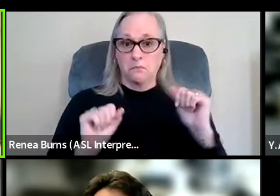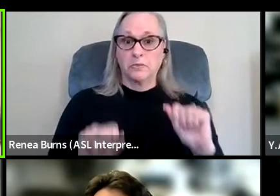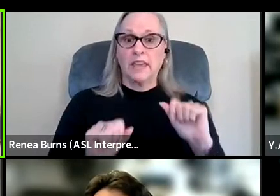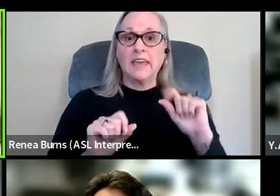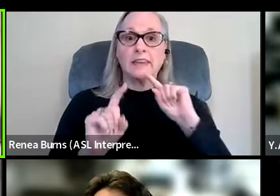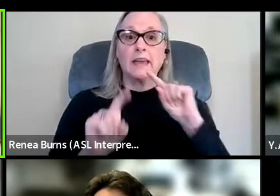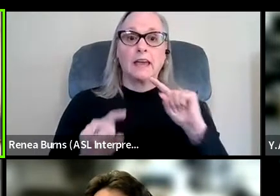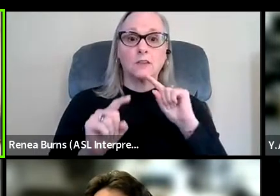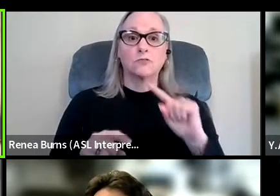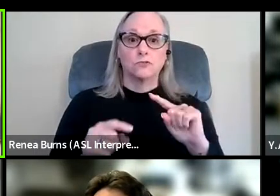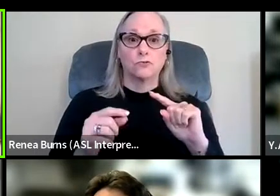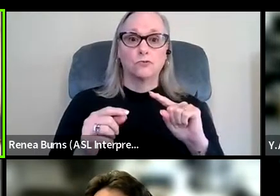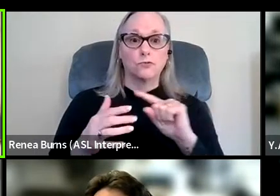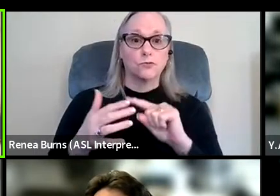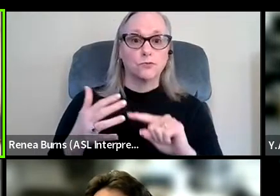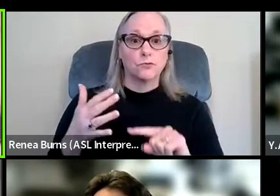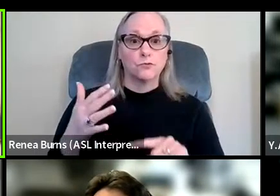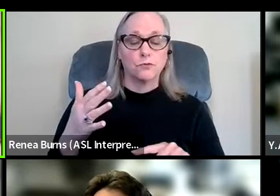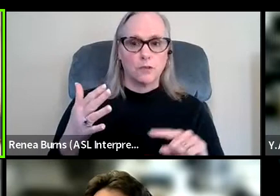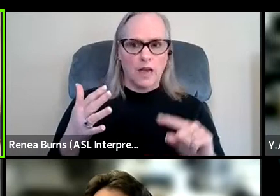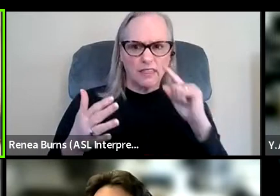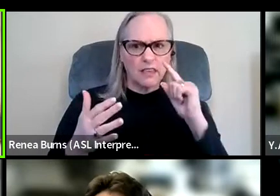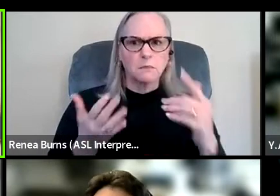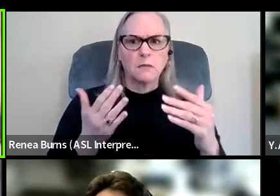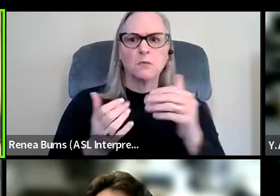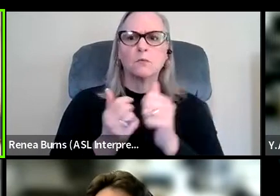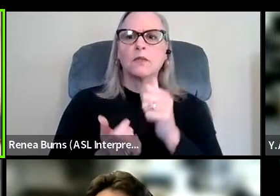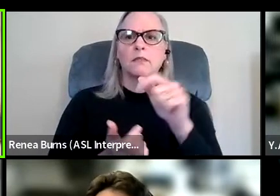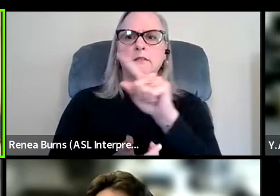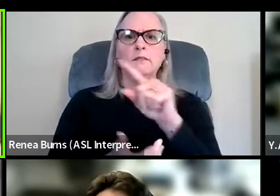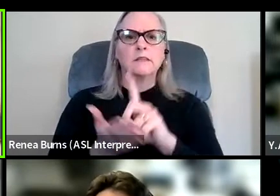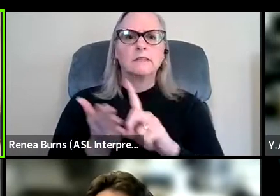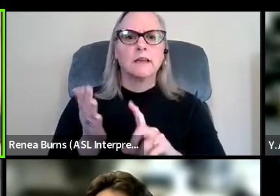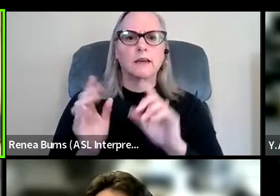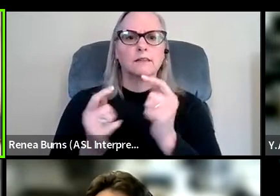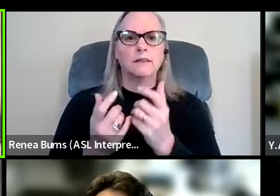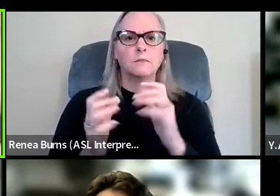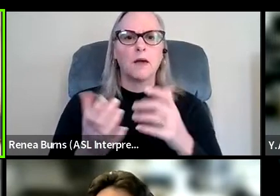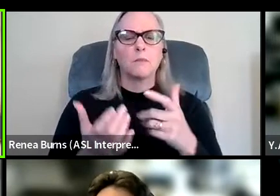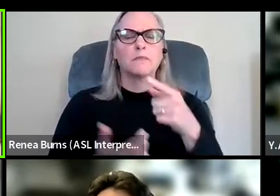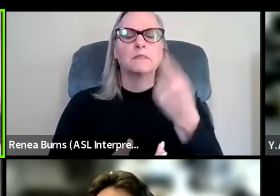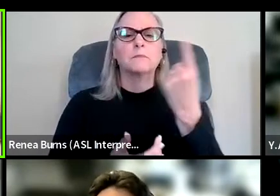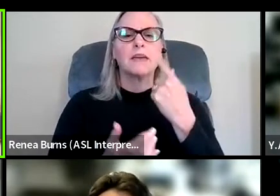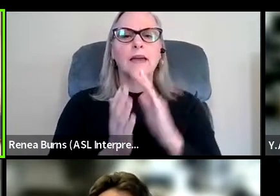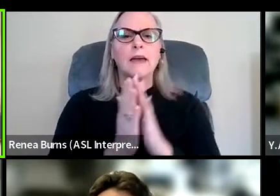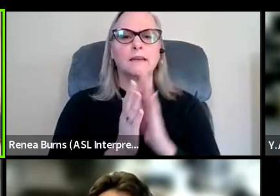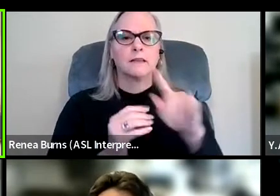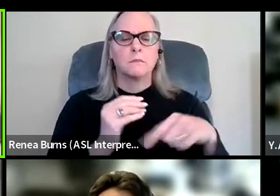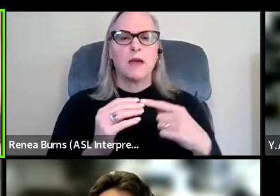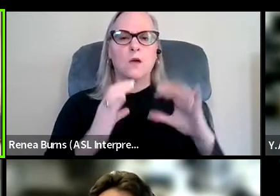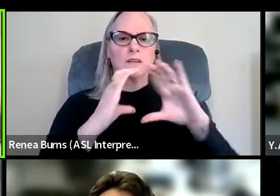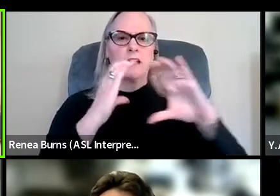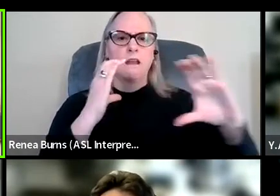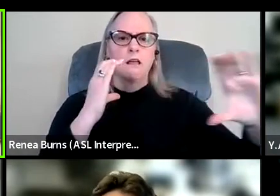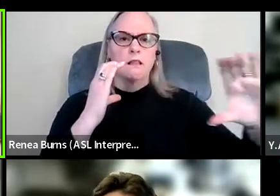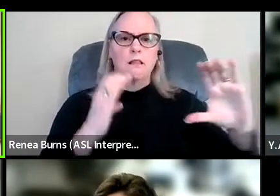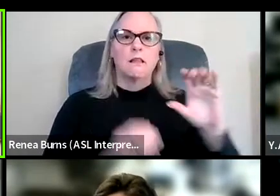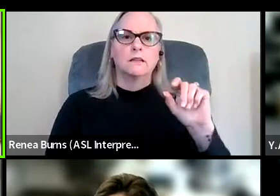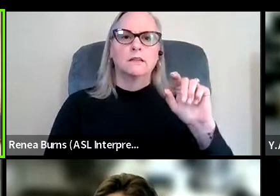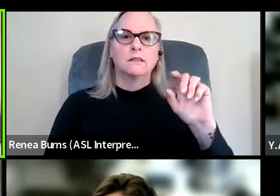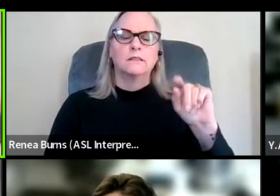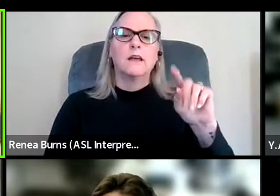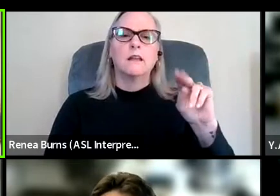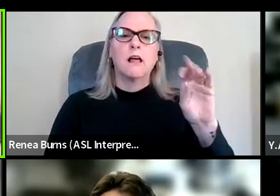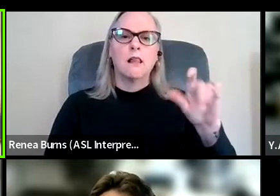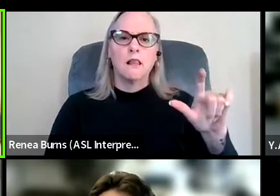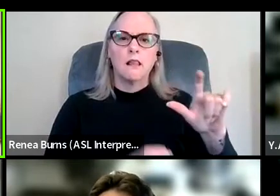answer, I think, with the help of the design team, the tunnel corridor question. Originally,